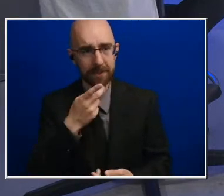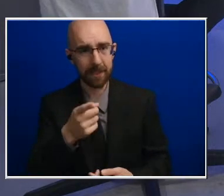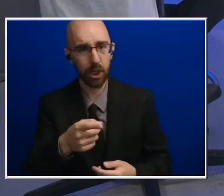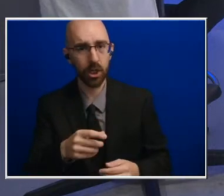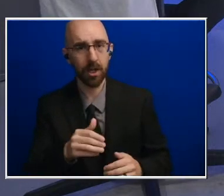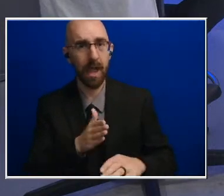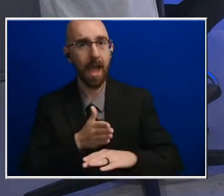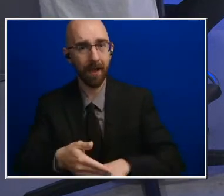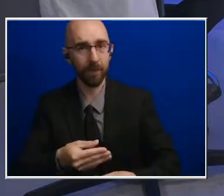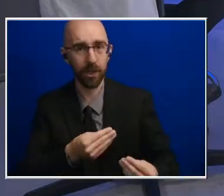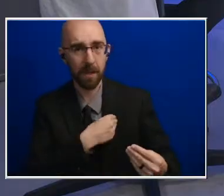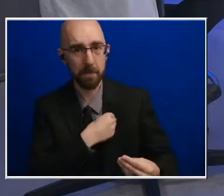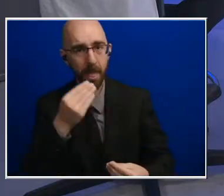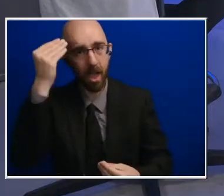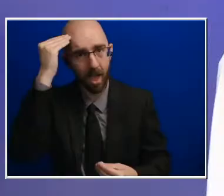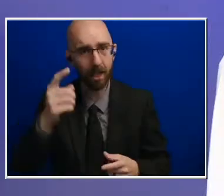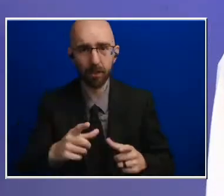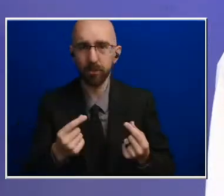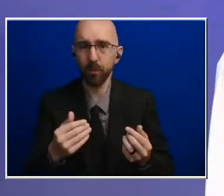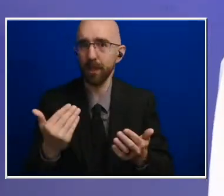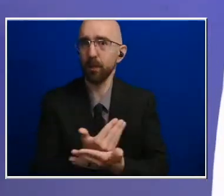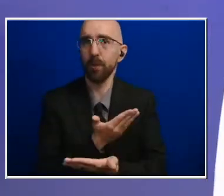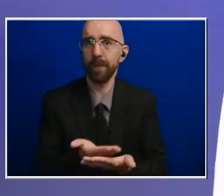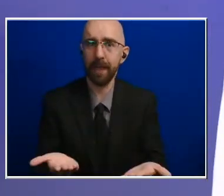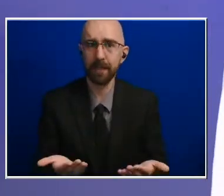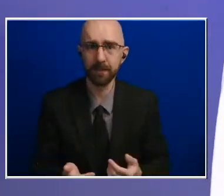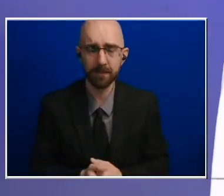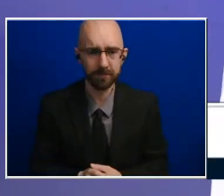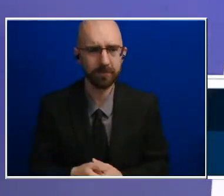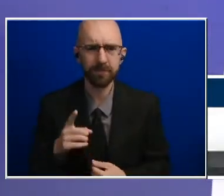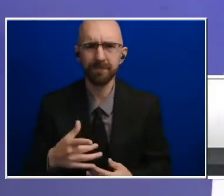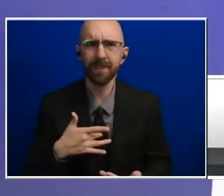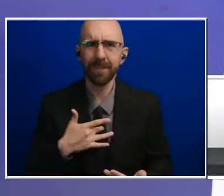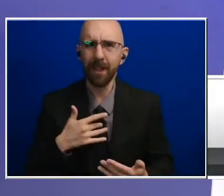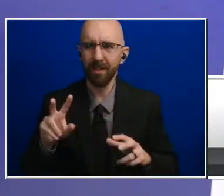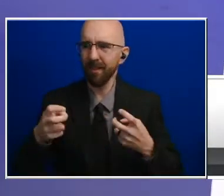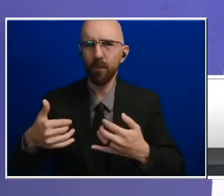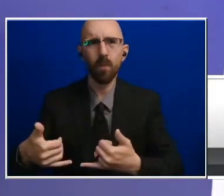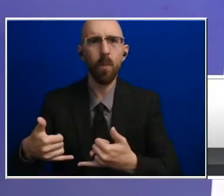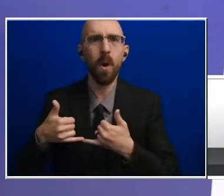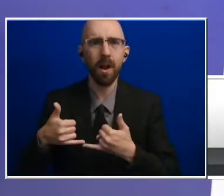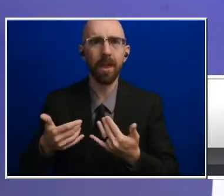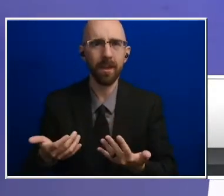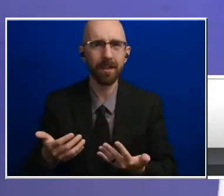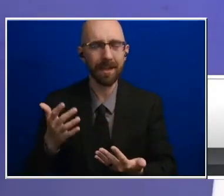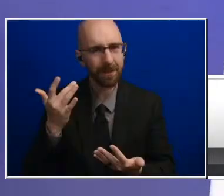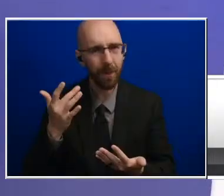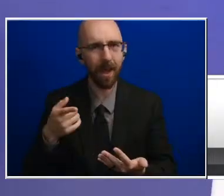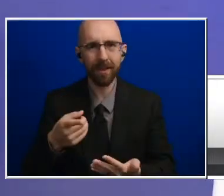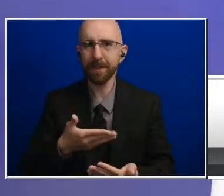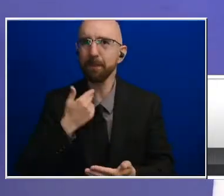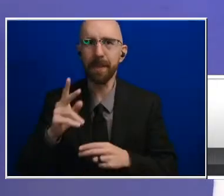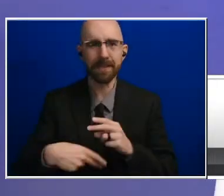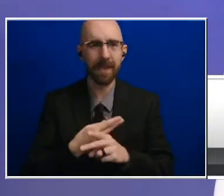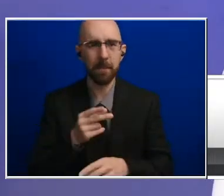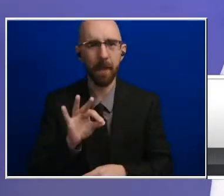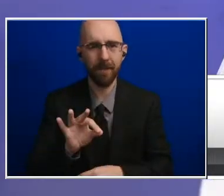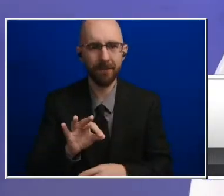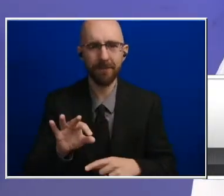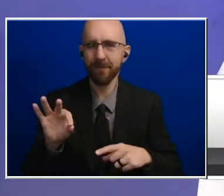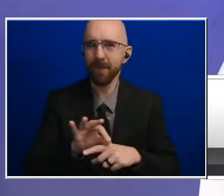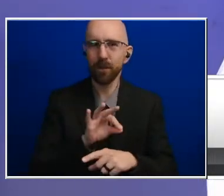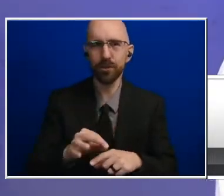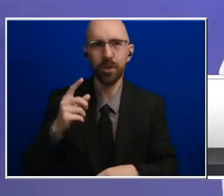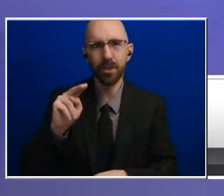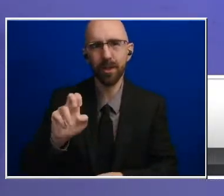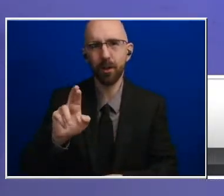things that they've never done before? It's so rewarding. Honestly, that's why this is the best type of function. I think functional neurosurgery, which is the treatment of